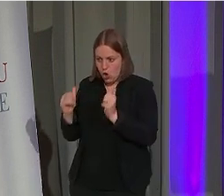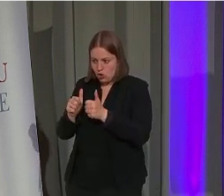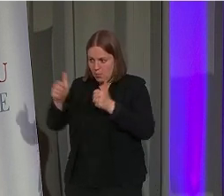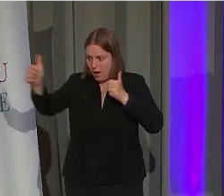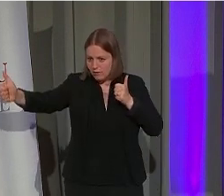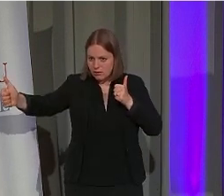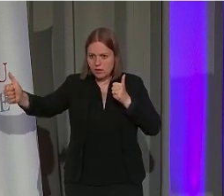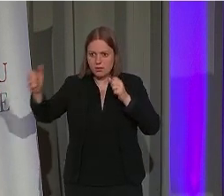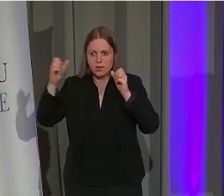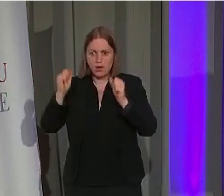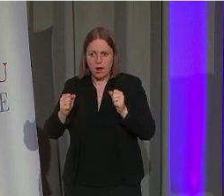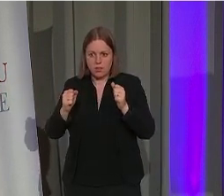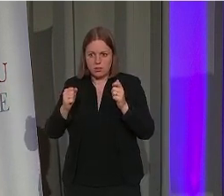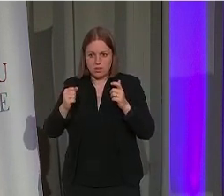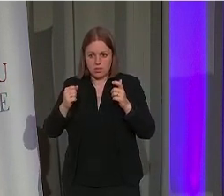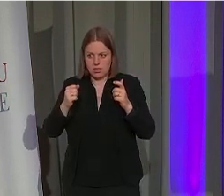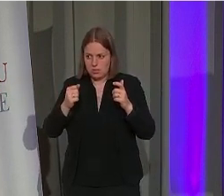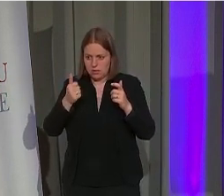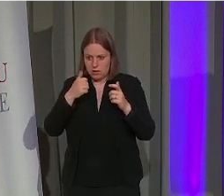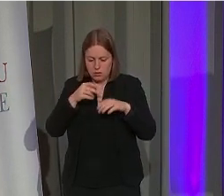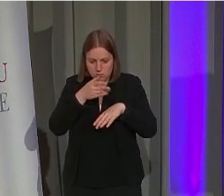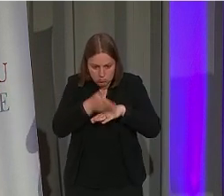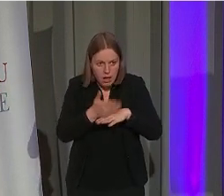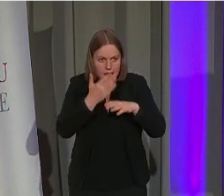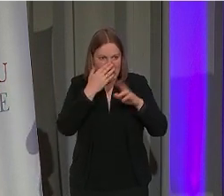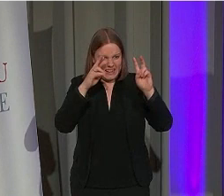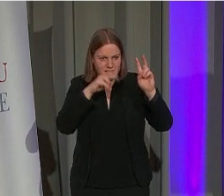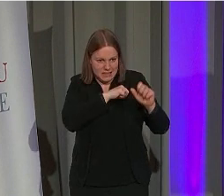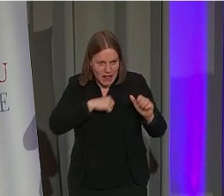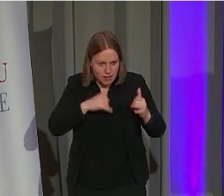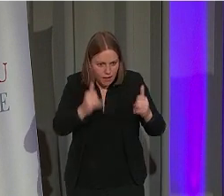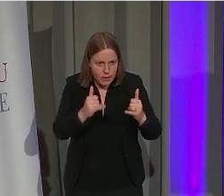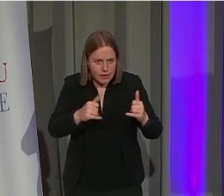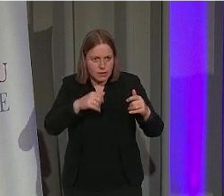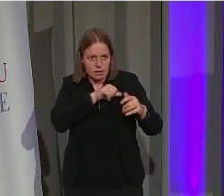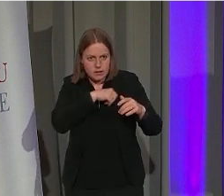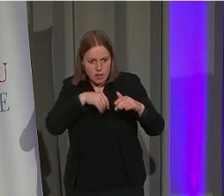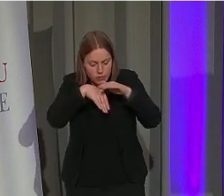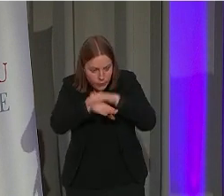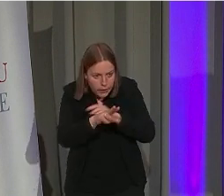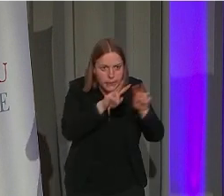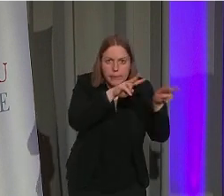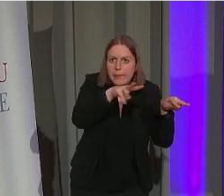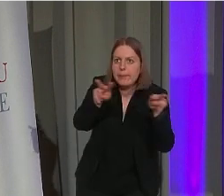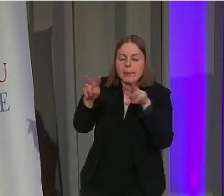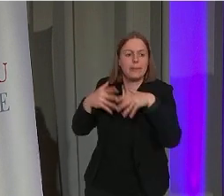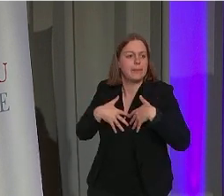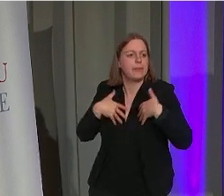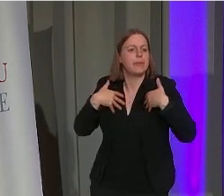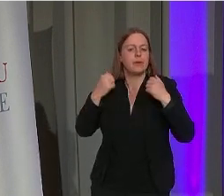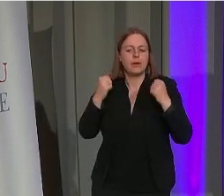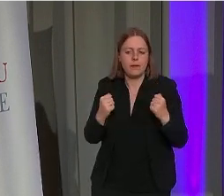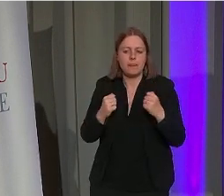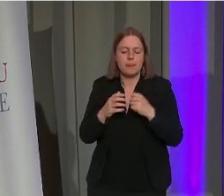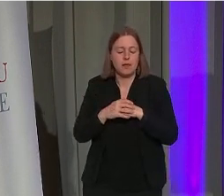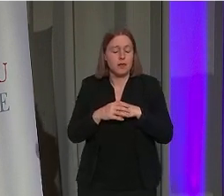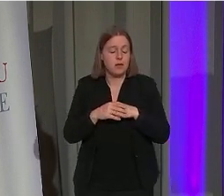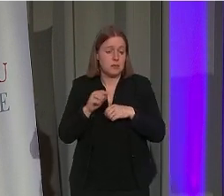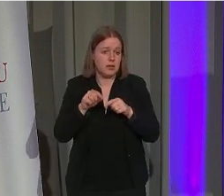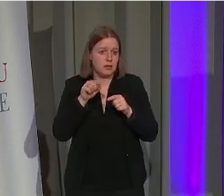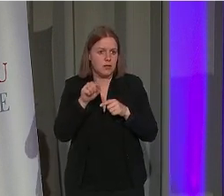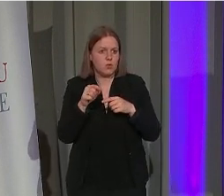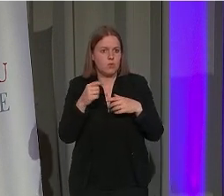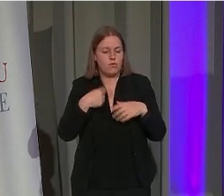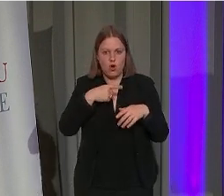to offer the visit remotely. And that offers opportunities for us, many opportunities for